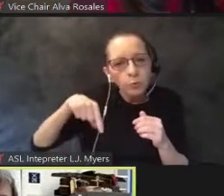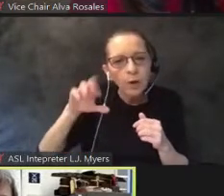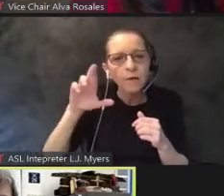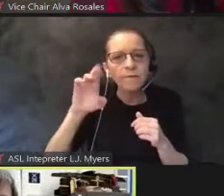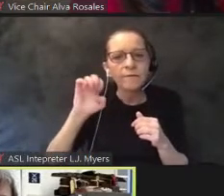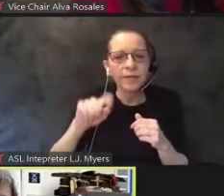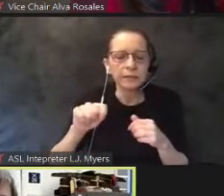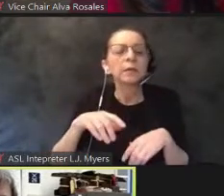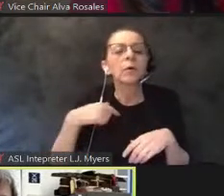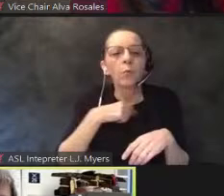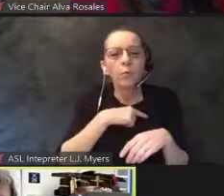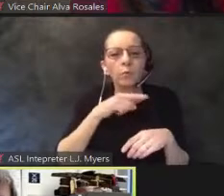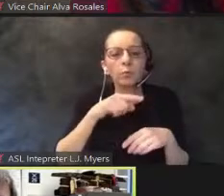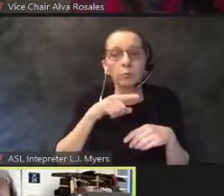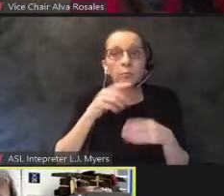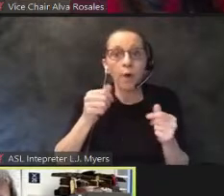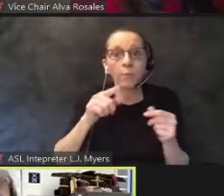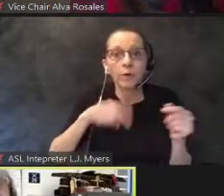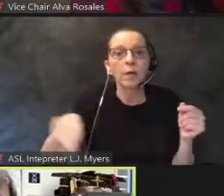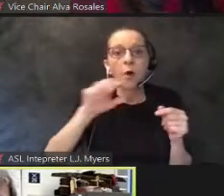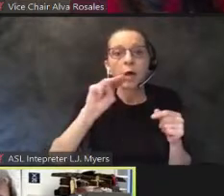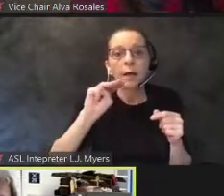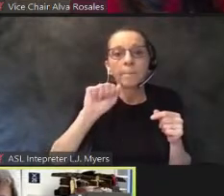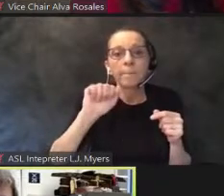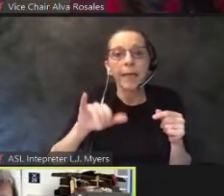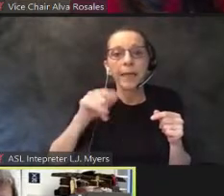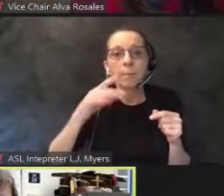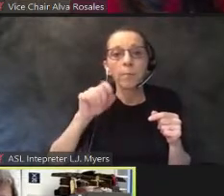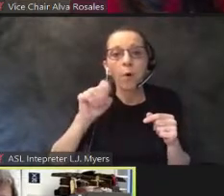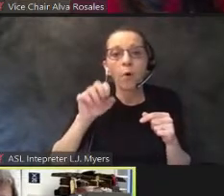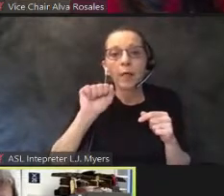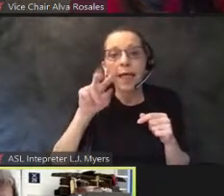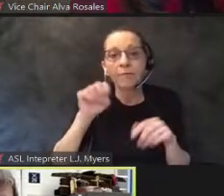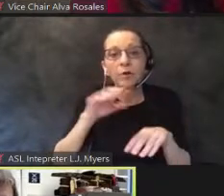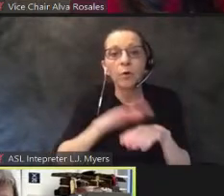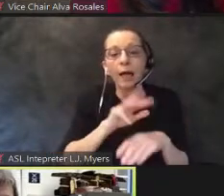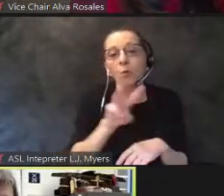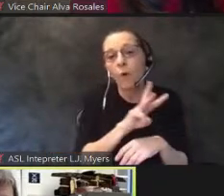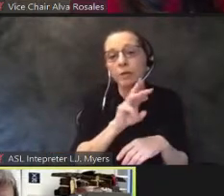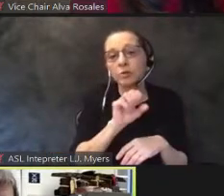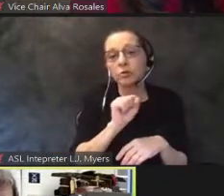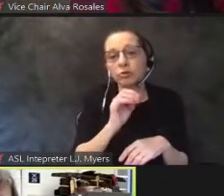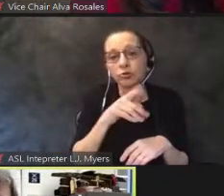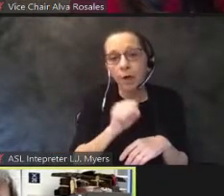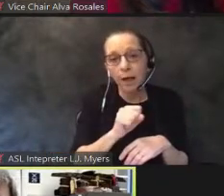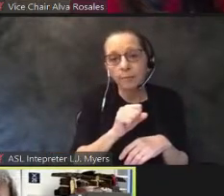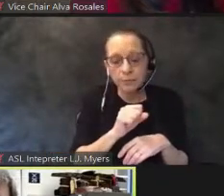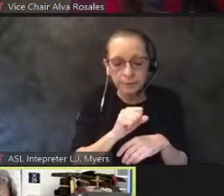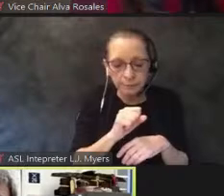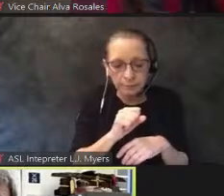The properties are located along Maple Avenue and are between the West Shops facility complex and Pulaski